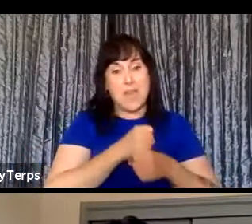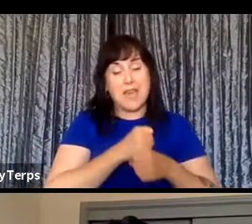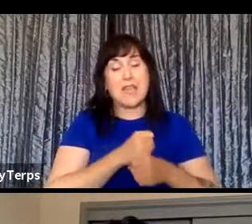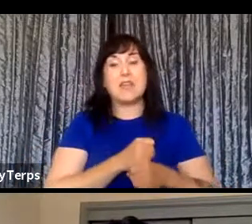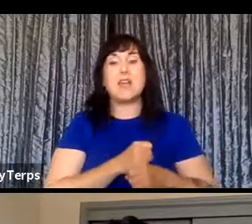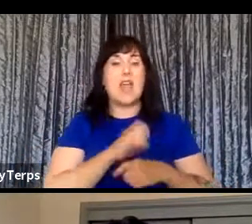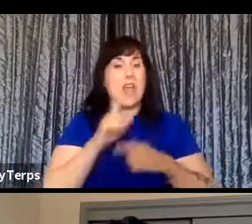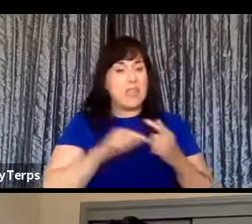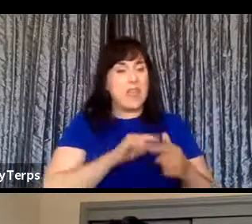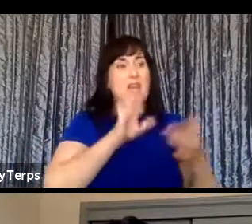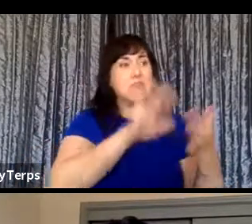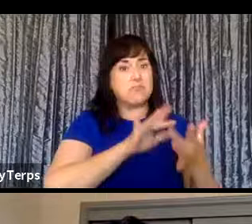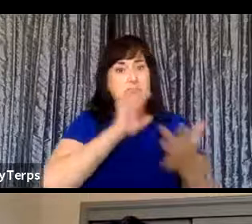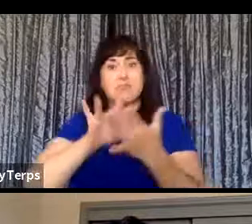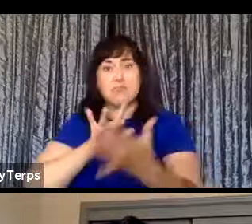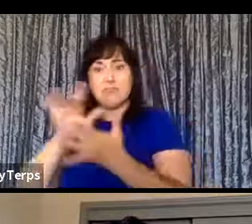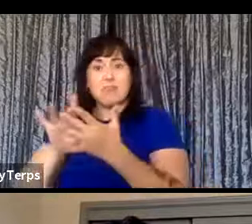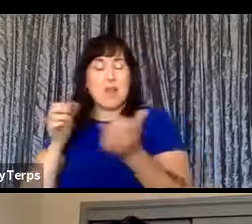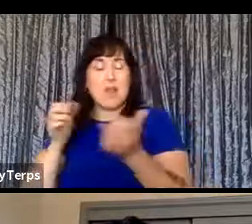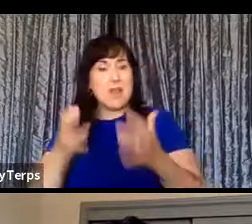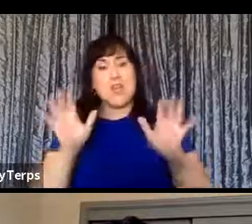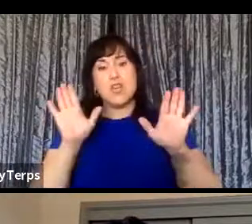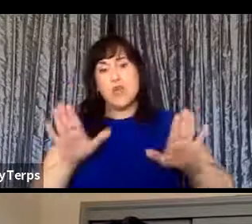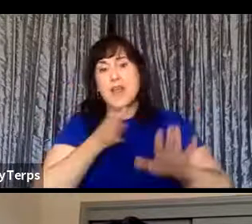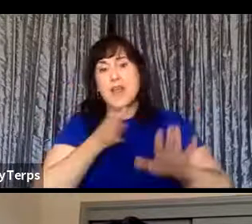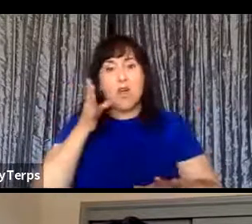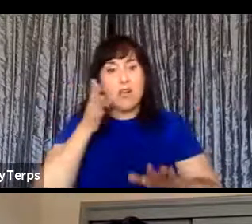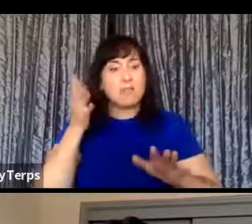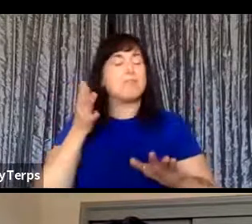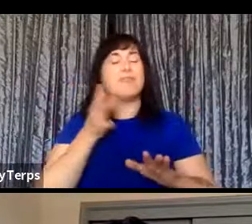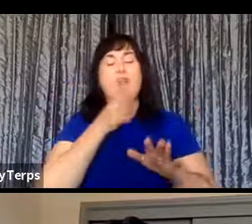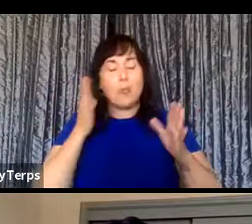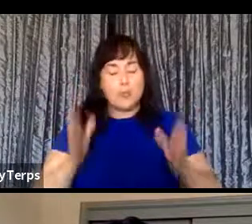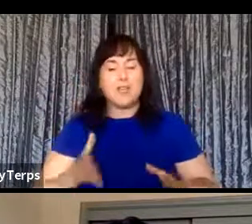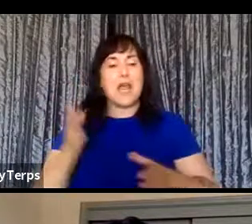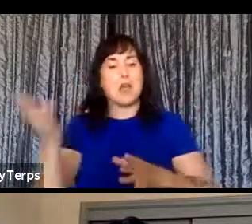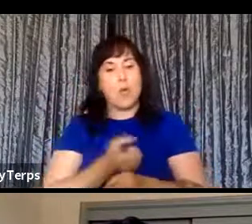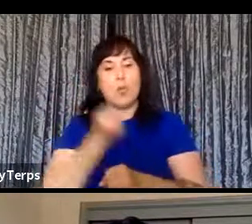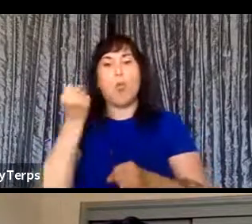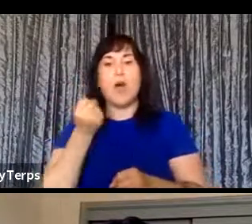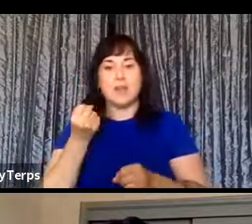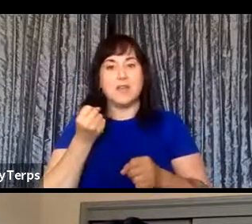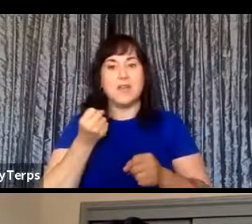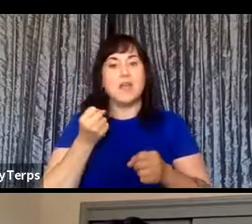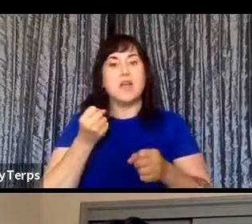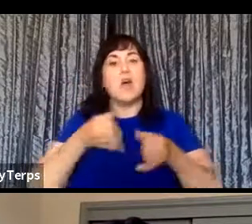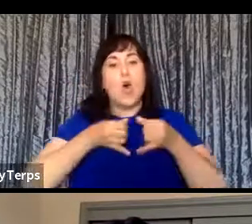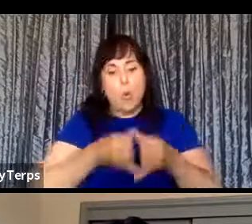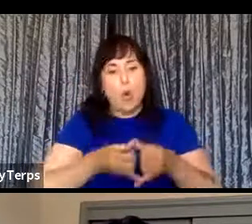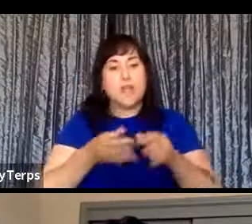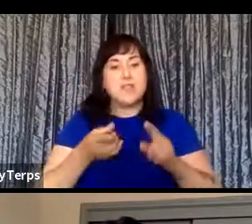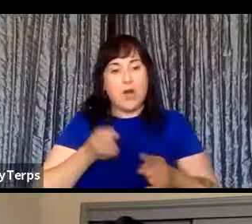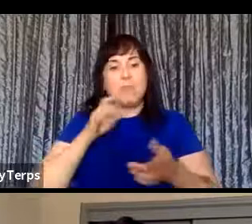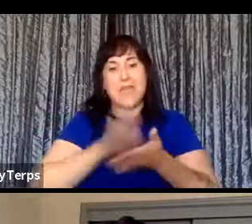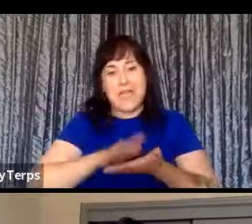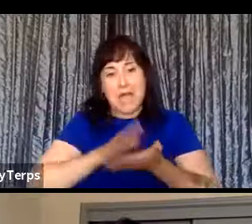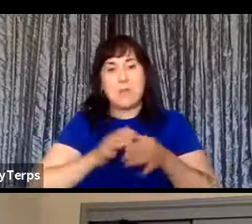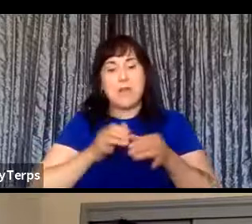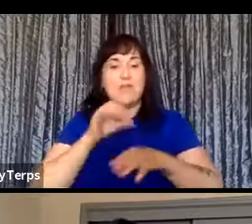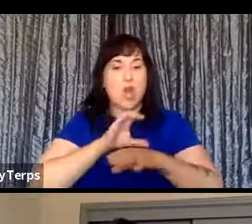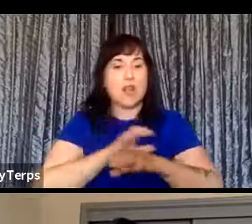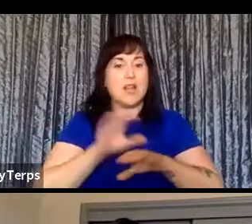great farmers, and we'd won 2 of the top international chocolate awards, which was from the Academy of Chocolate. And we continue to do so every few